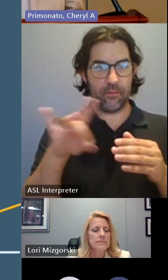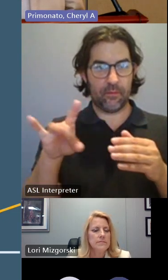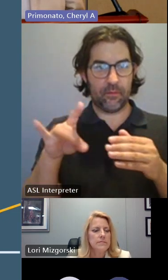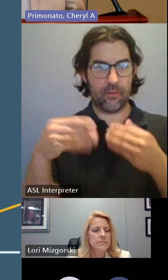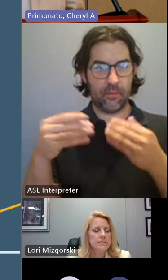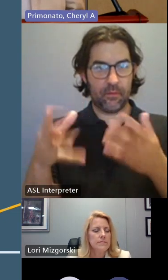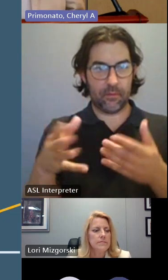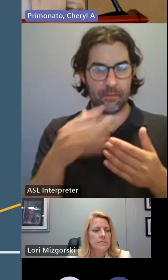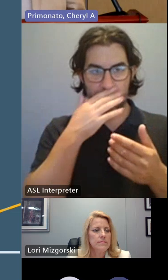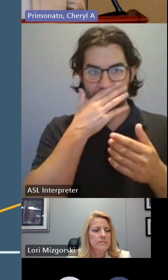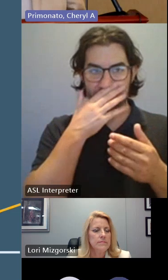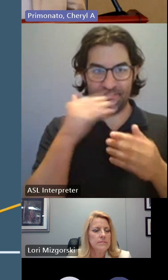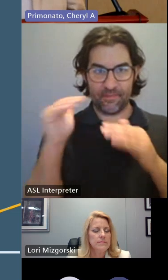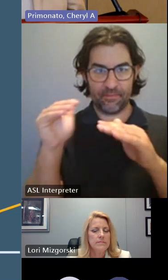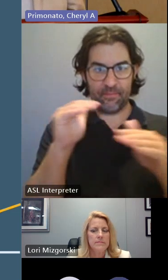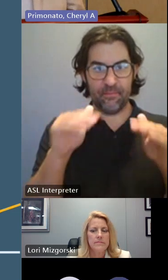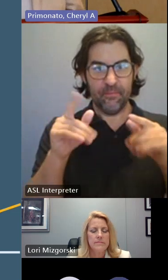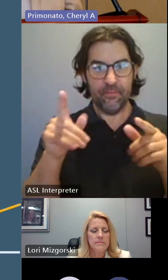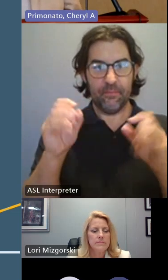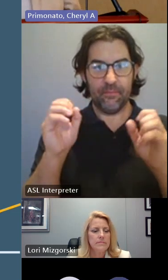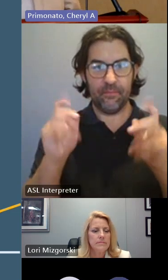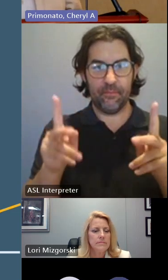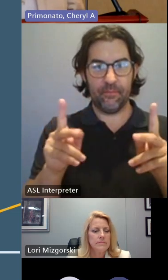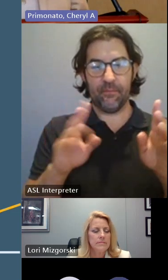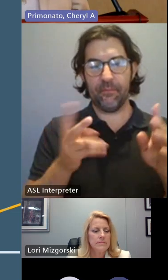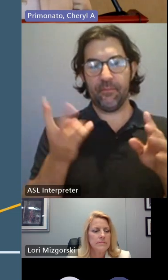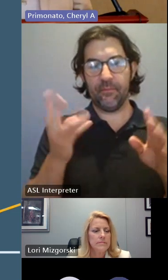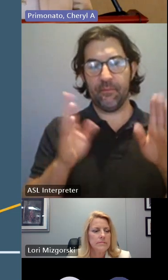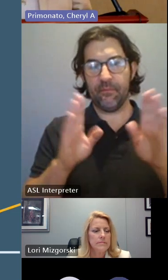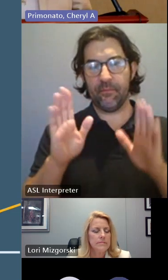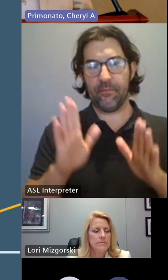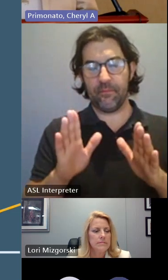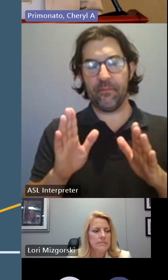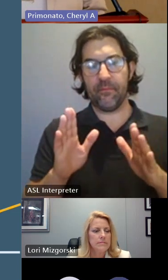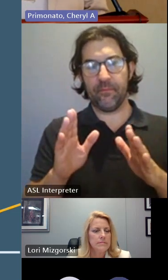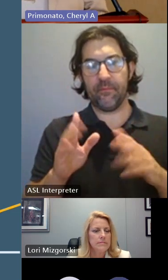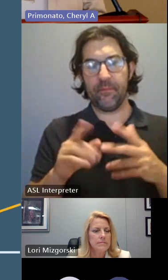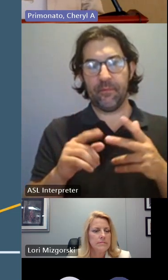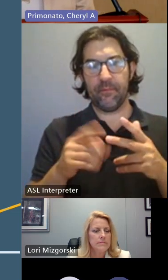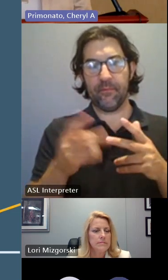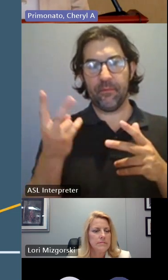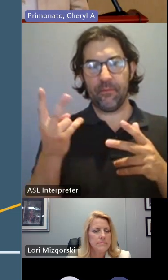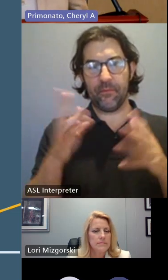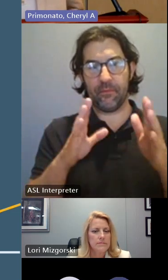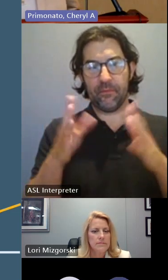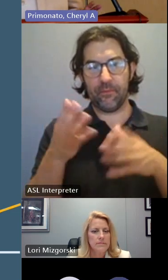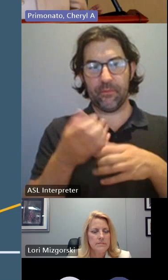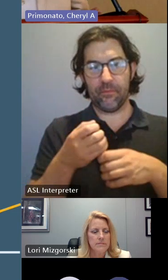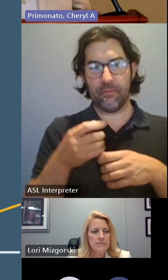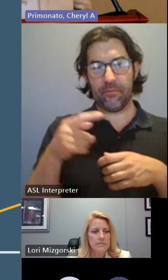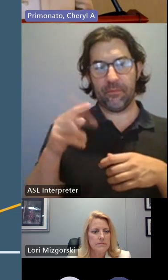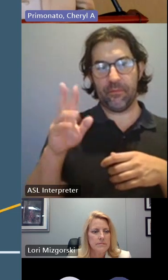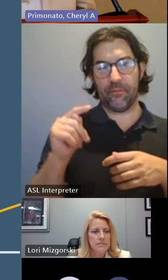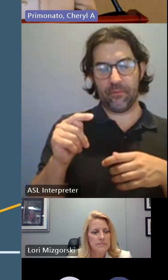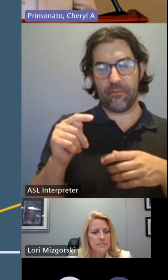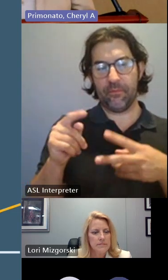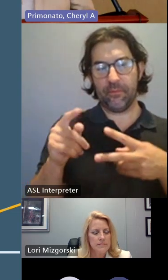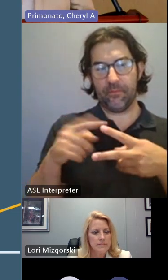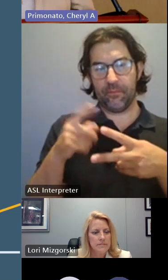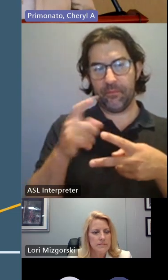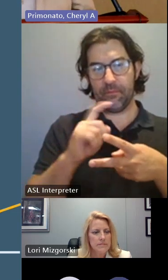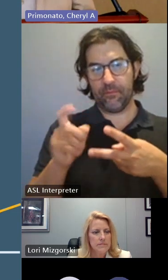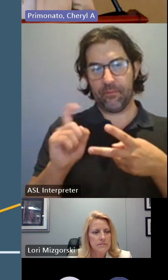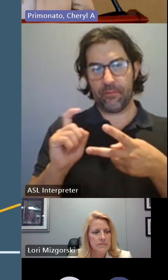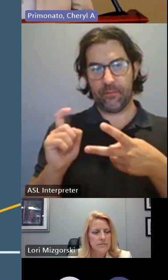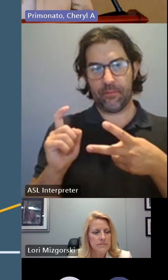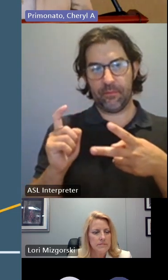suppliers. Were notified of the opportunity and 2 suppliers accepted the invitation. PRT received 2 bids, and